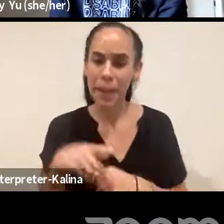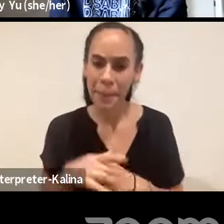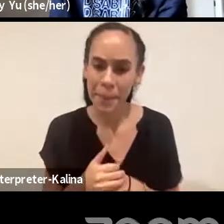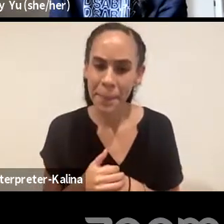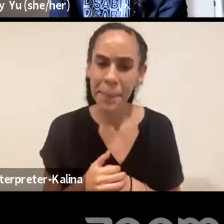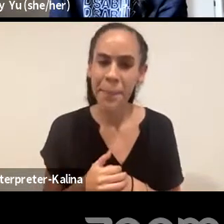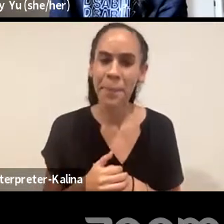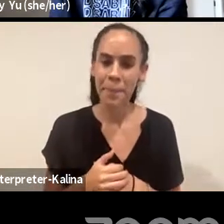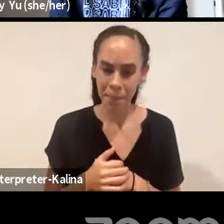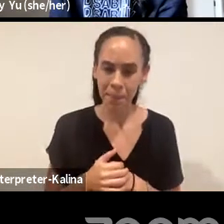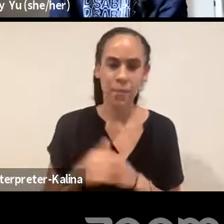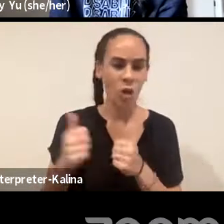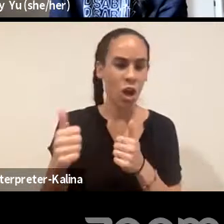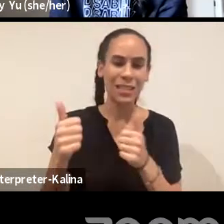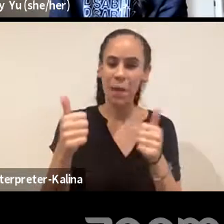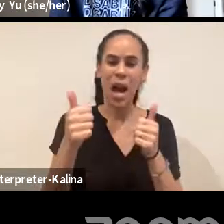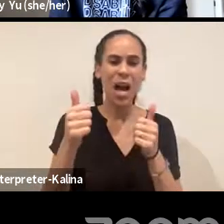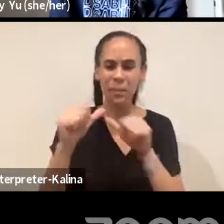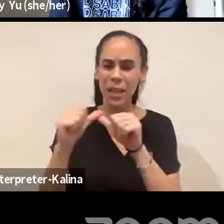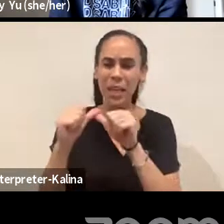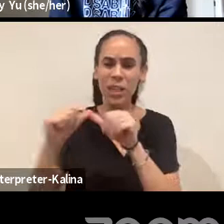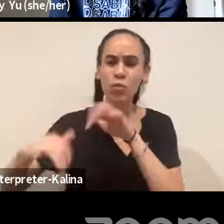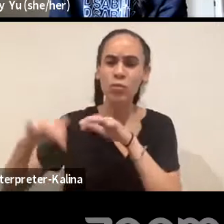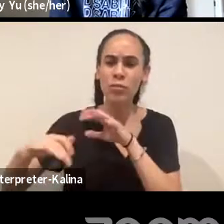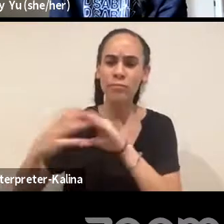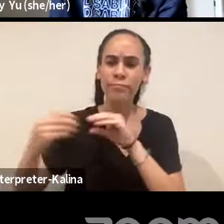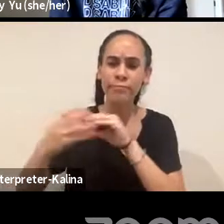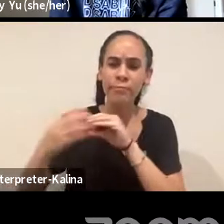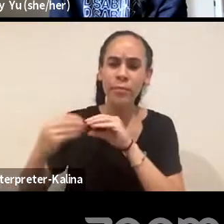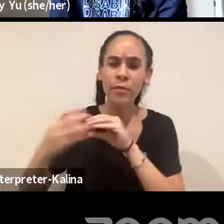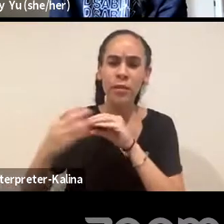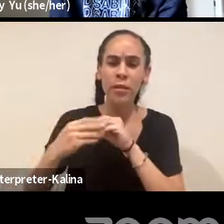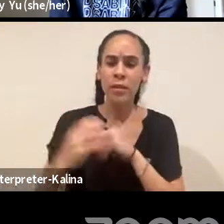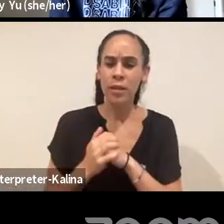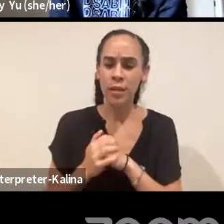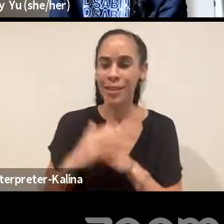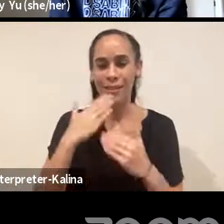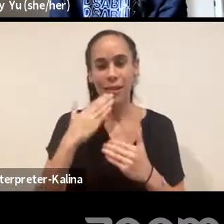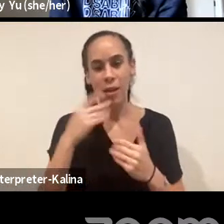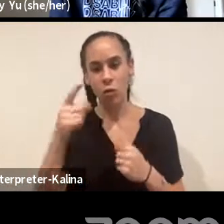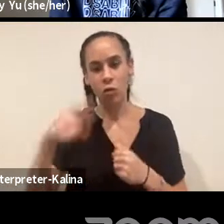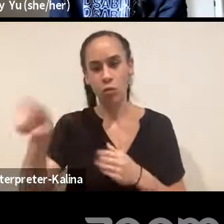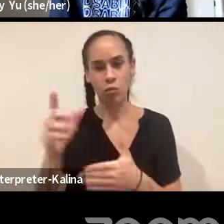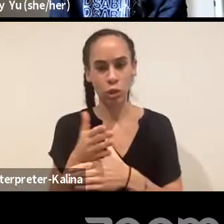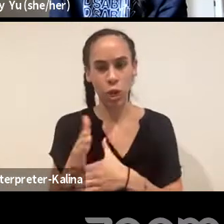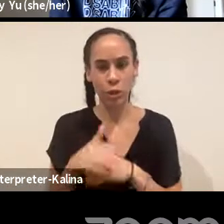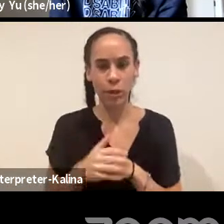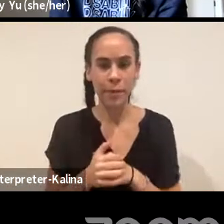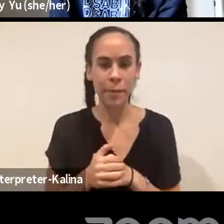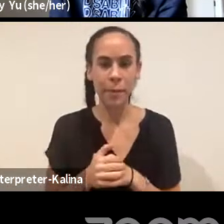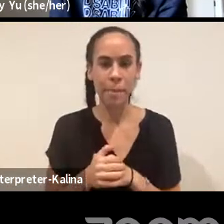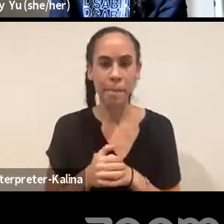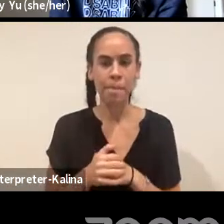question, but yeah, love it. Thank you for sharing. So,